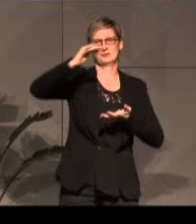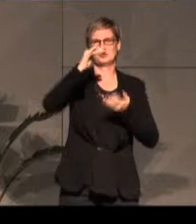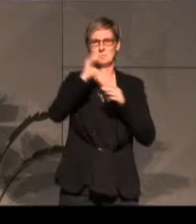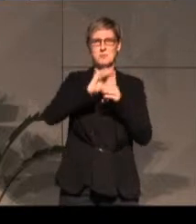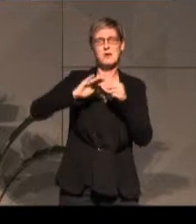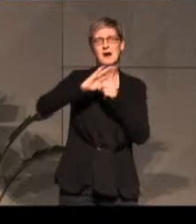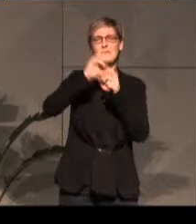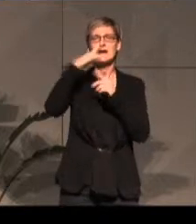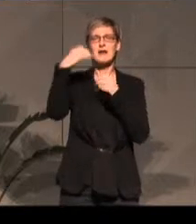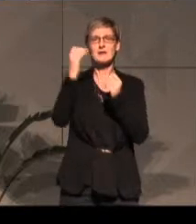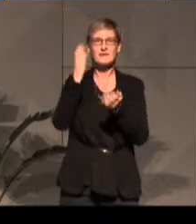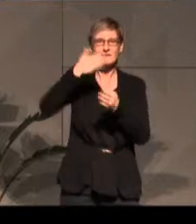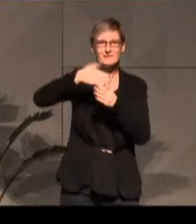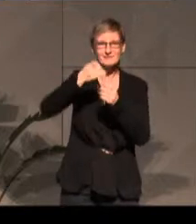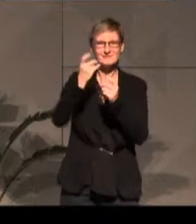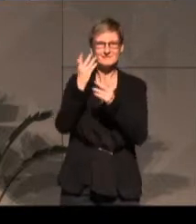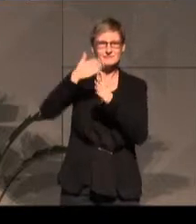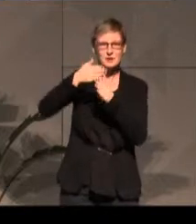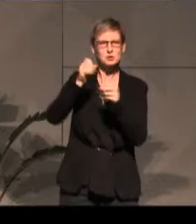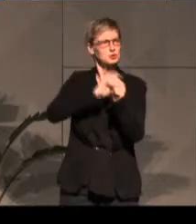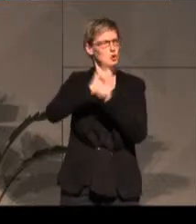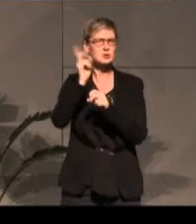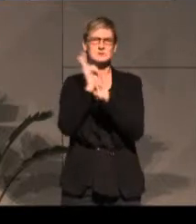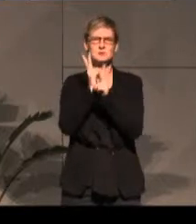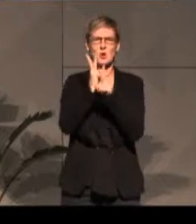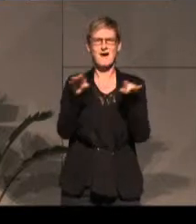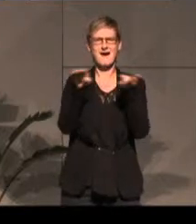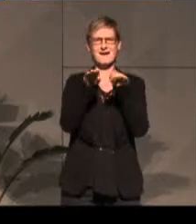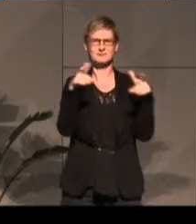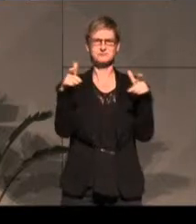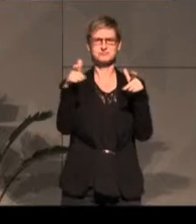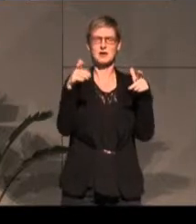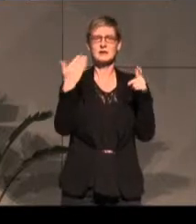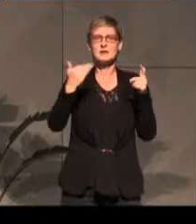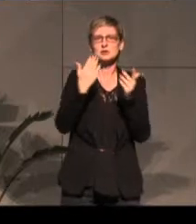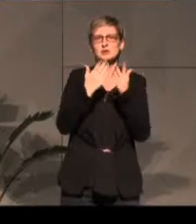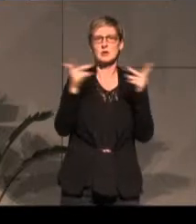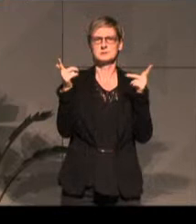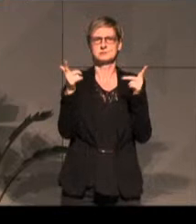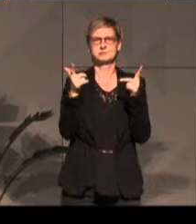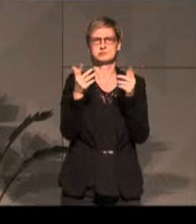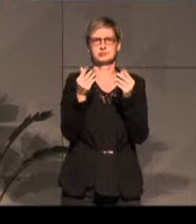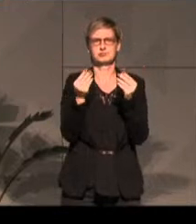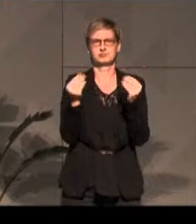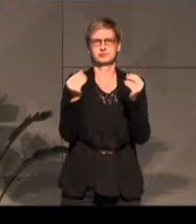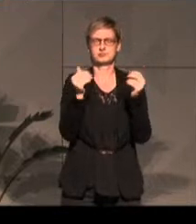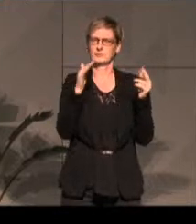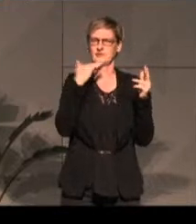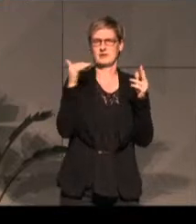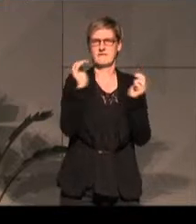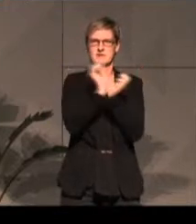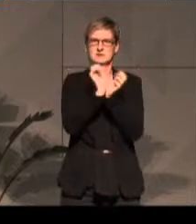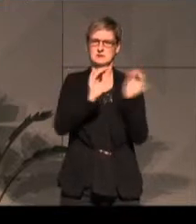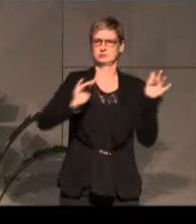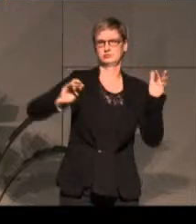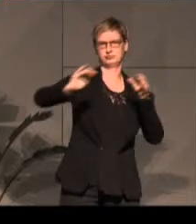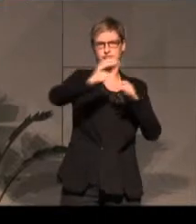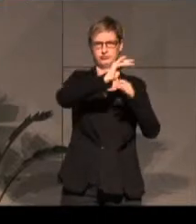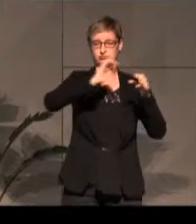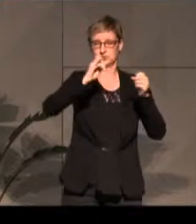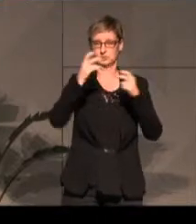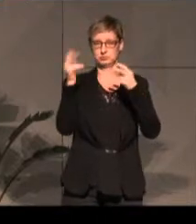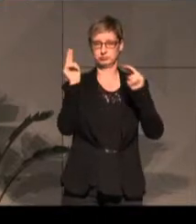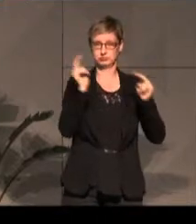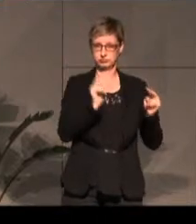whole Arctic area that used to be covered in ice at the end of the summer, but that's open sea today, and the ice has